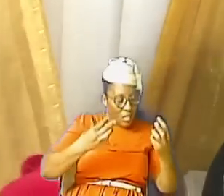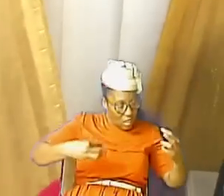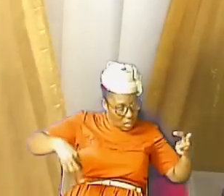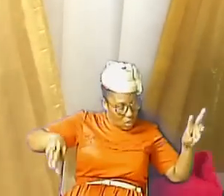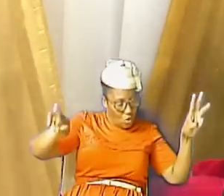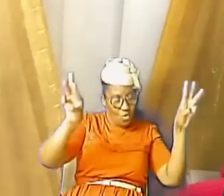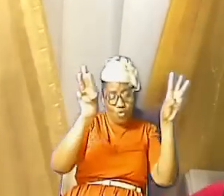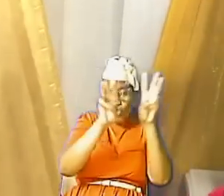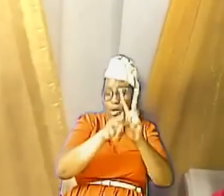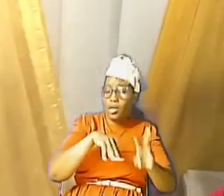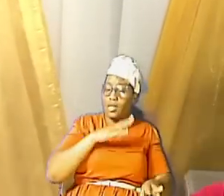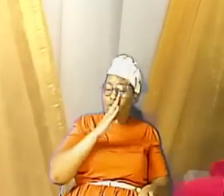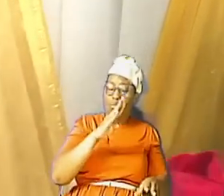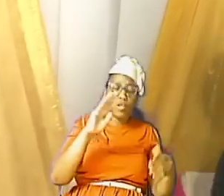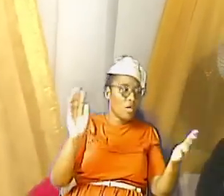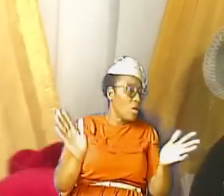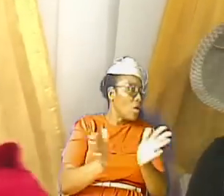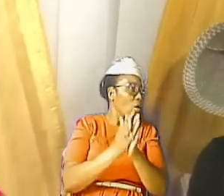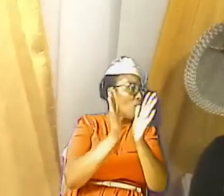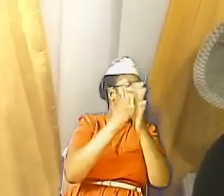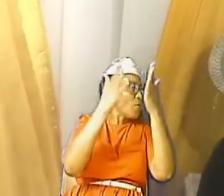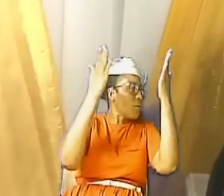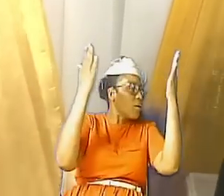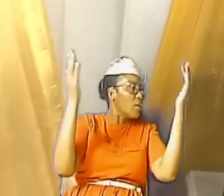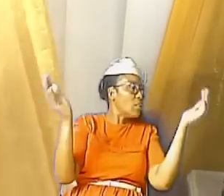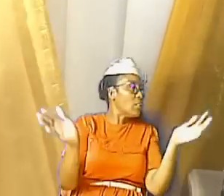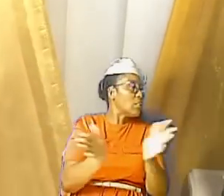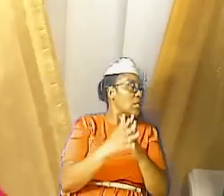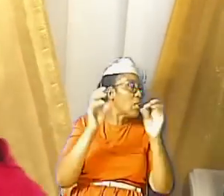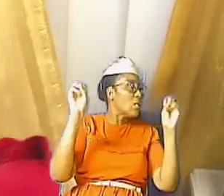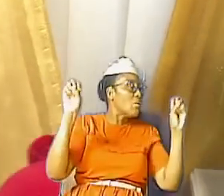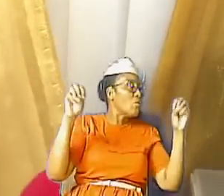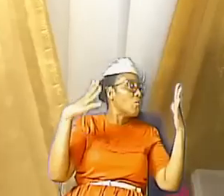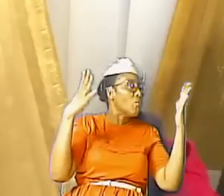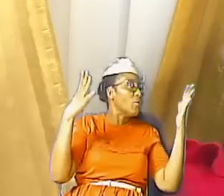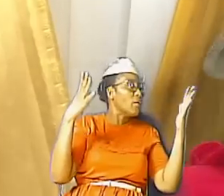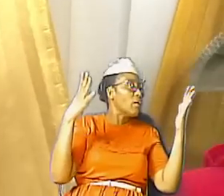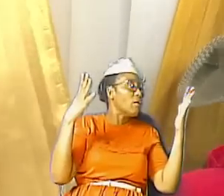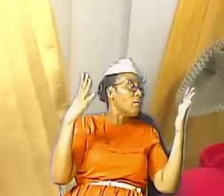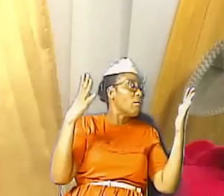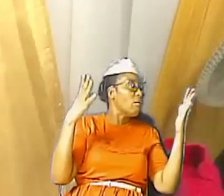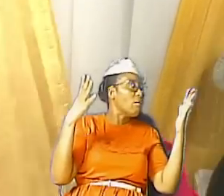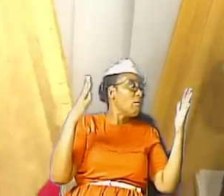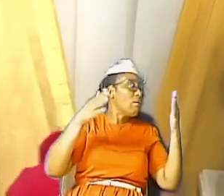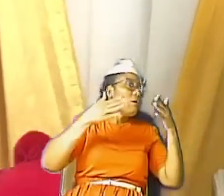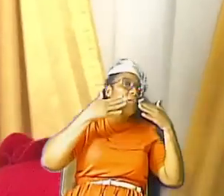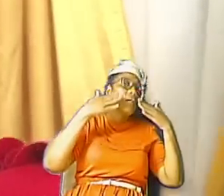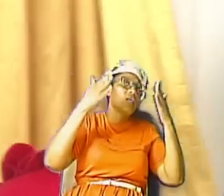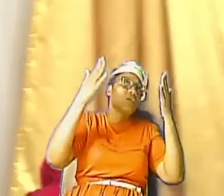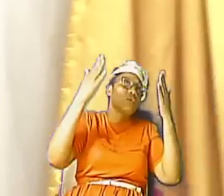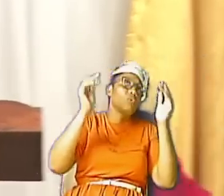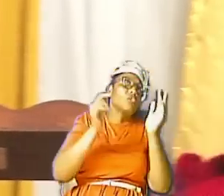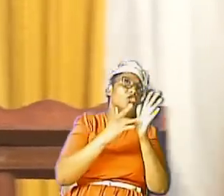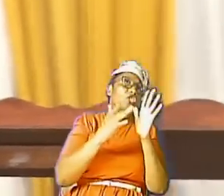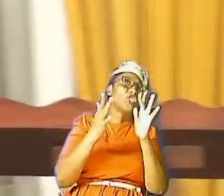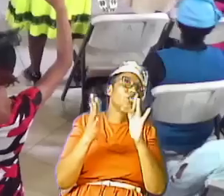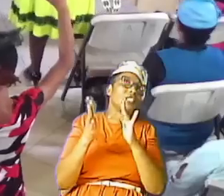praised. Oh, praise God. Praise God. Praise God. Praise